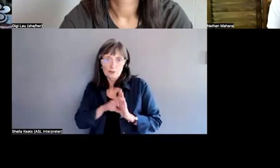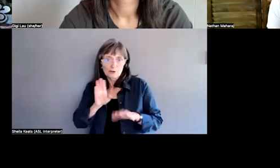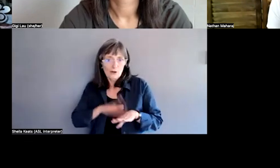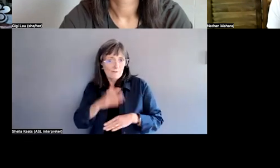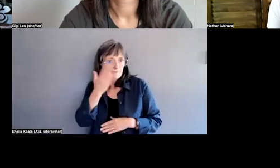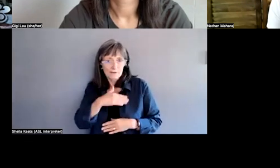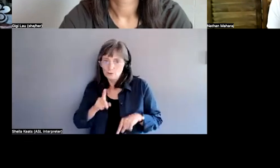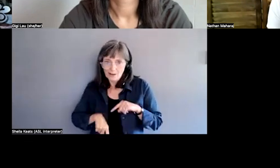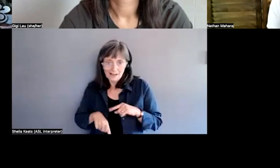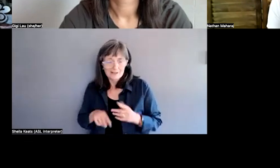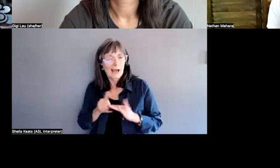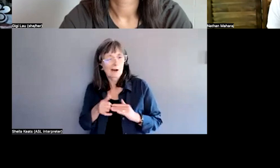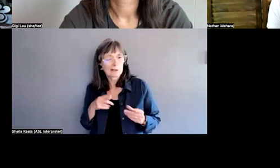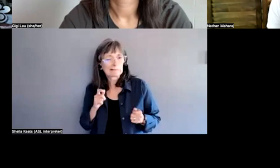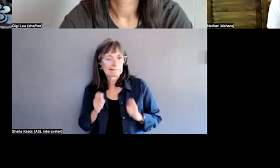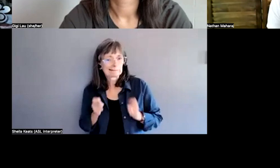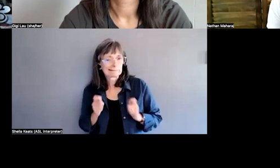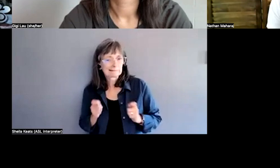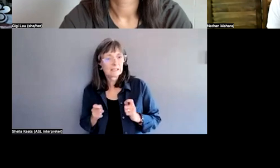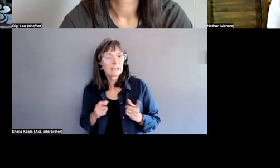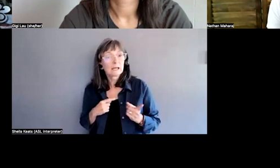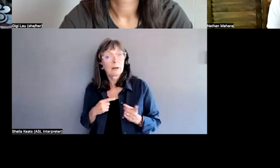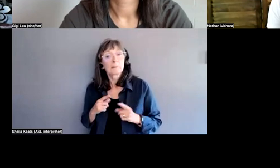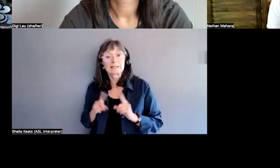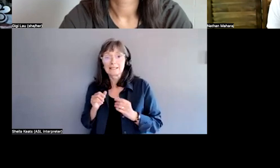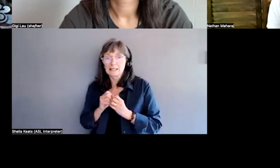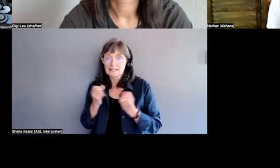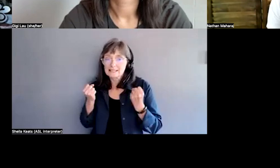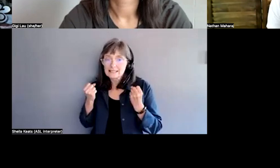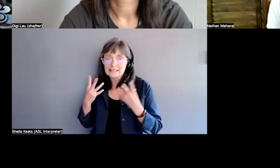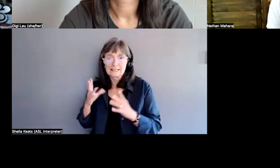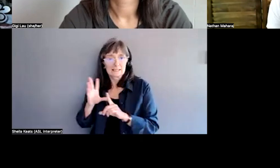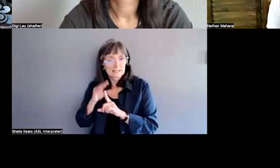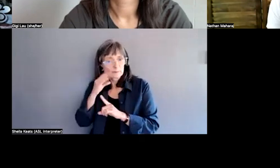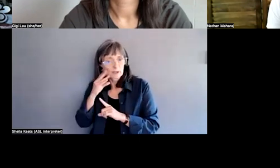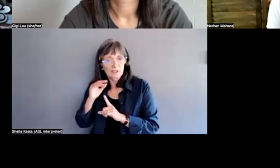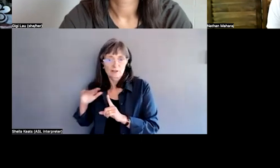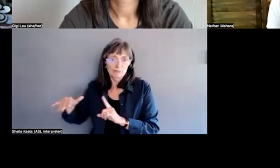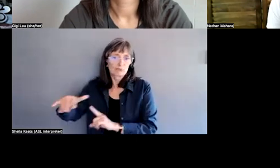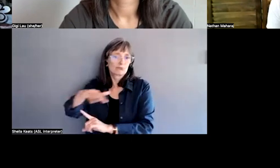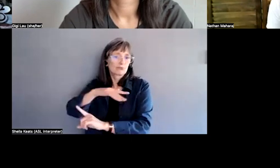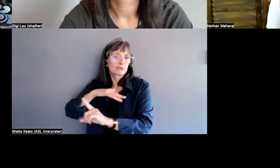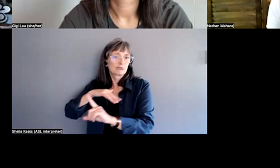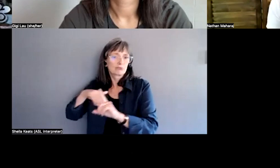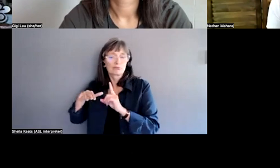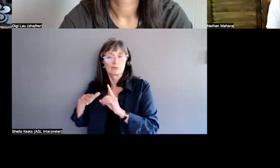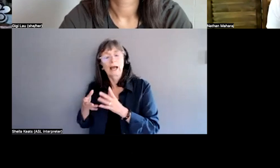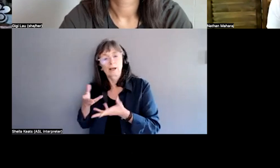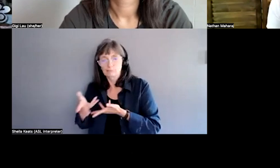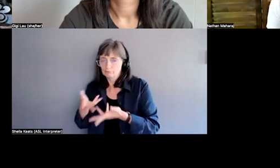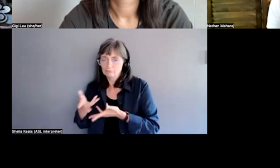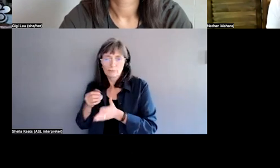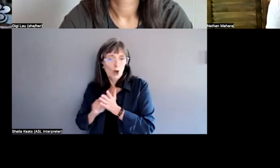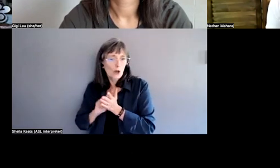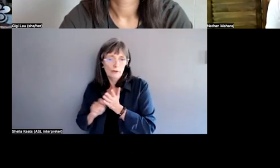I think having it being really grounded from the beginning in the author's experience really helps. And because we're a small press, we do involve the author